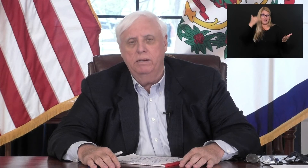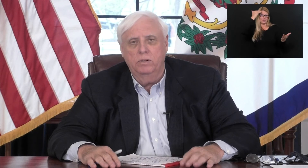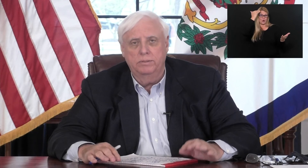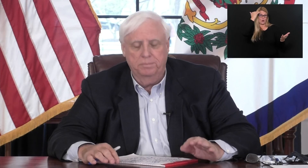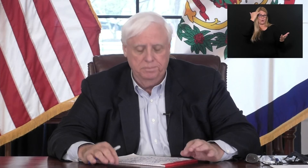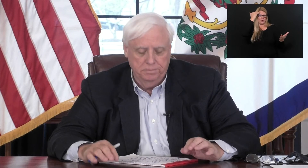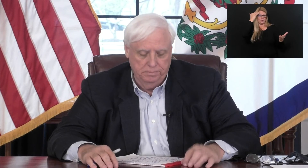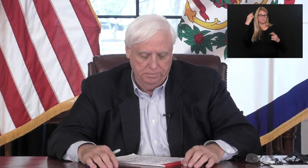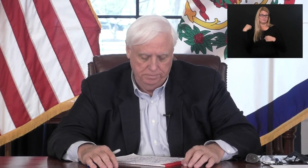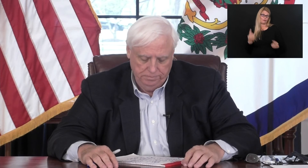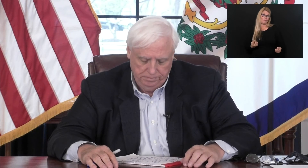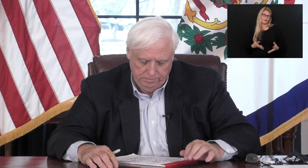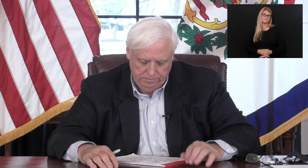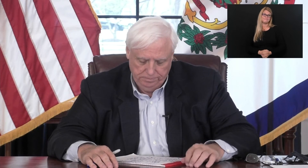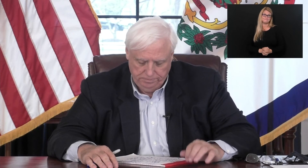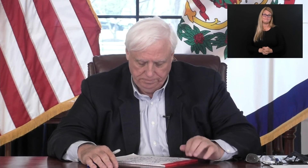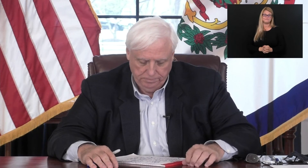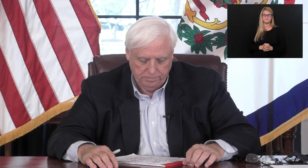I know it.